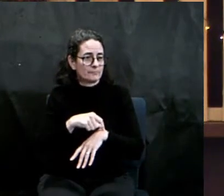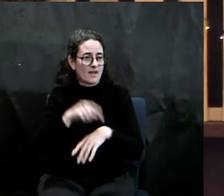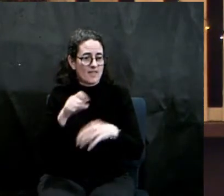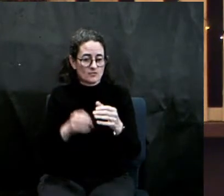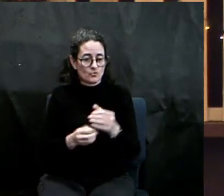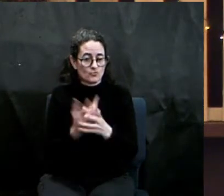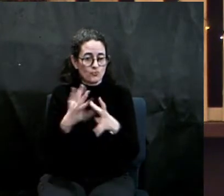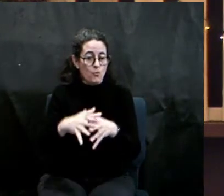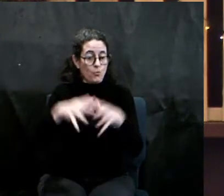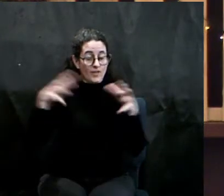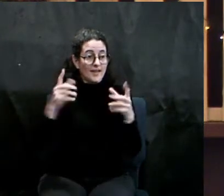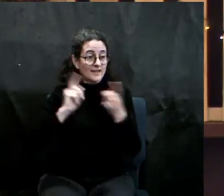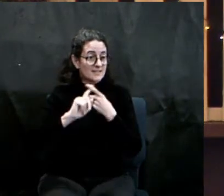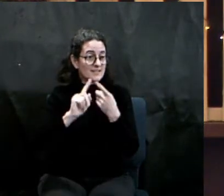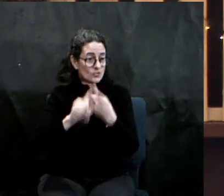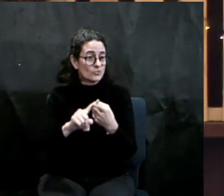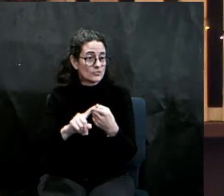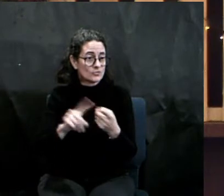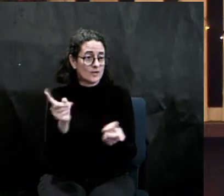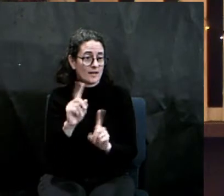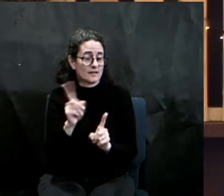it continues today.